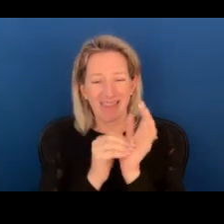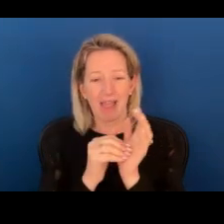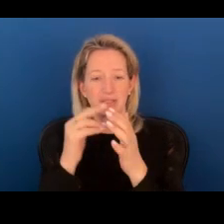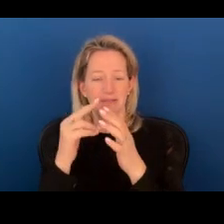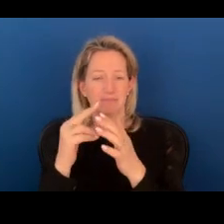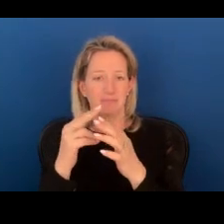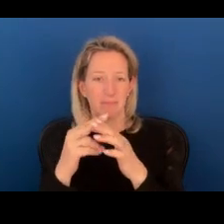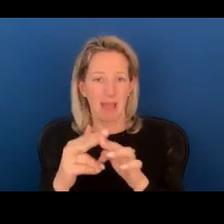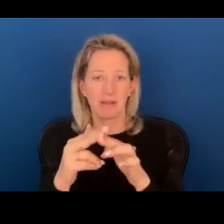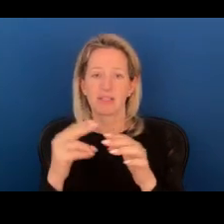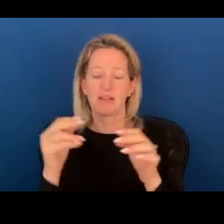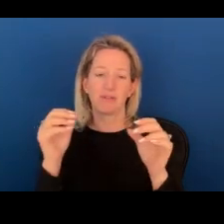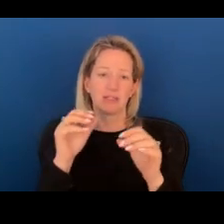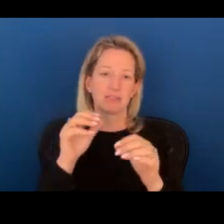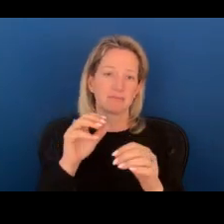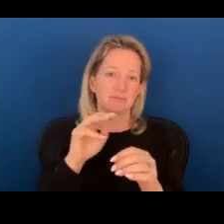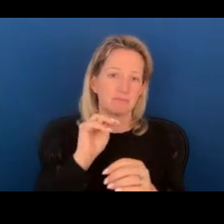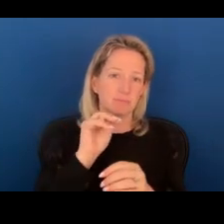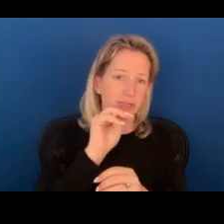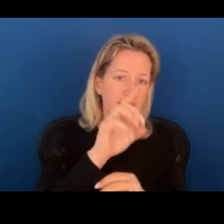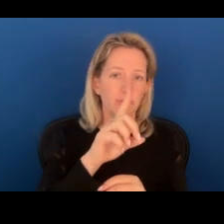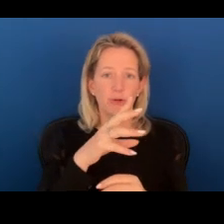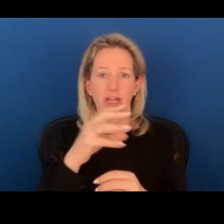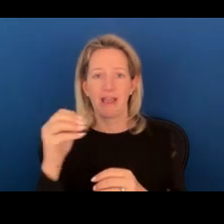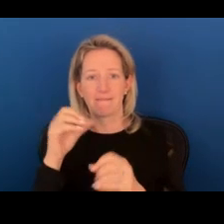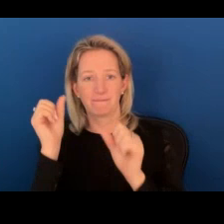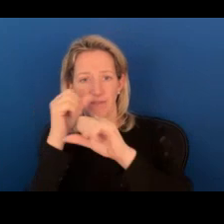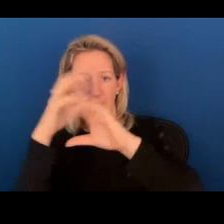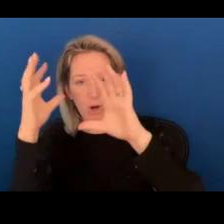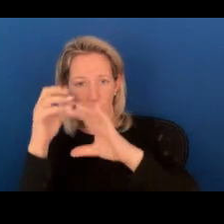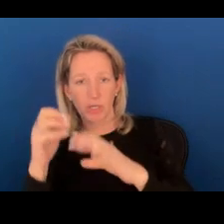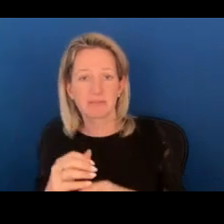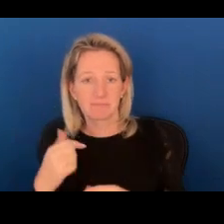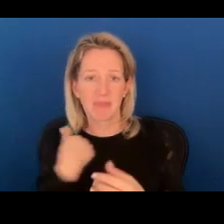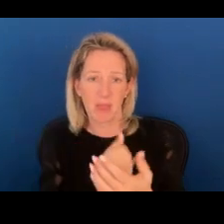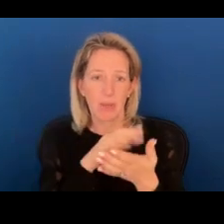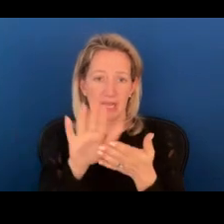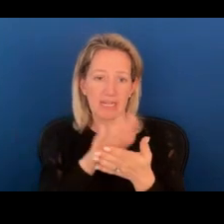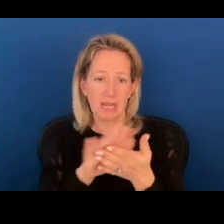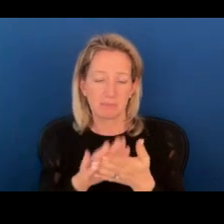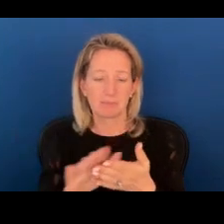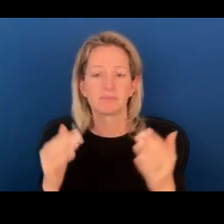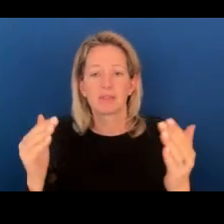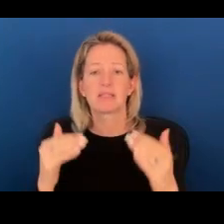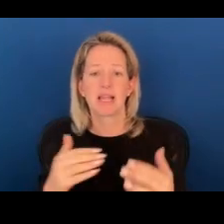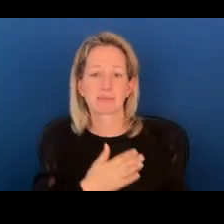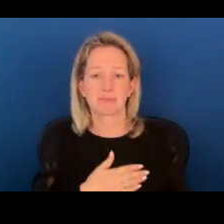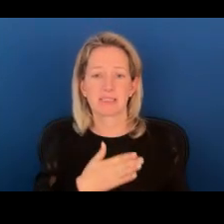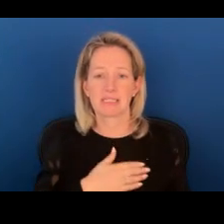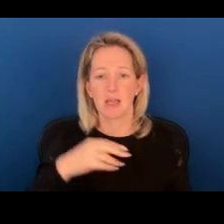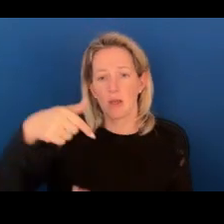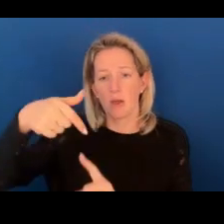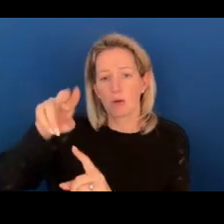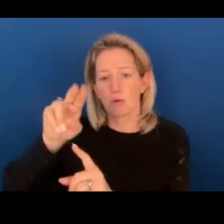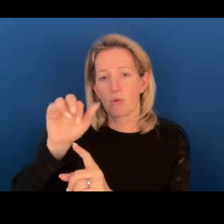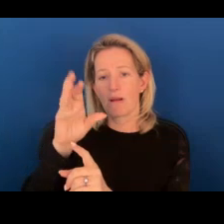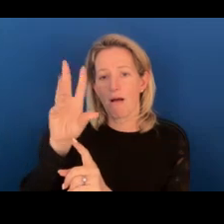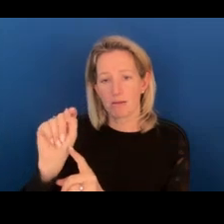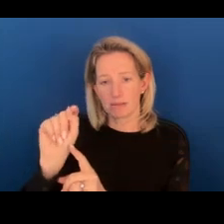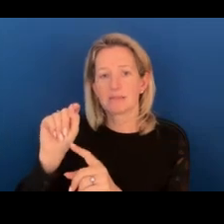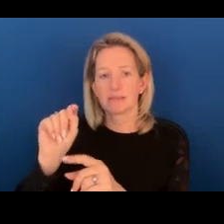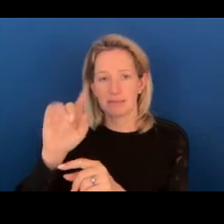we cleaned up at our 3 annual cleanups this year. Next, please. So the Quinault Indian Nation, their beaches are private, the tribal